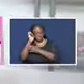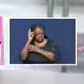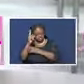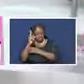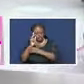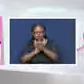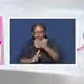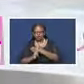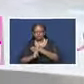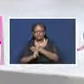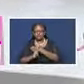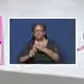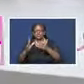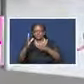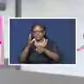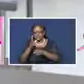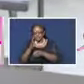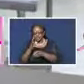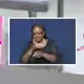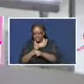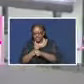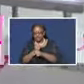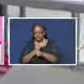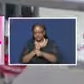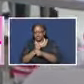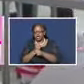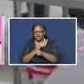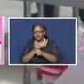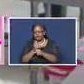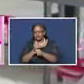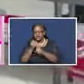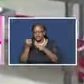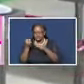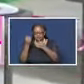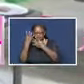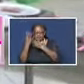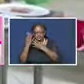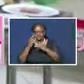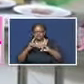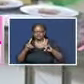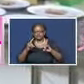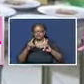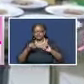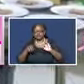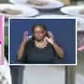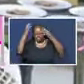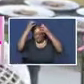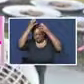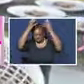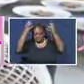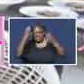to register and attend sessions featuring local and international chefs. Students will